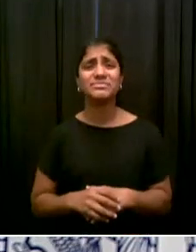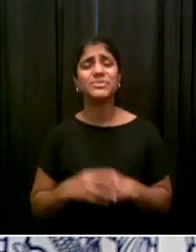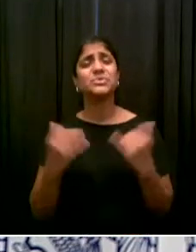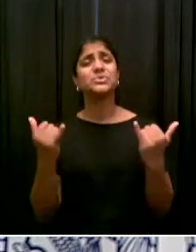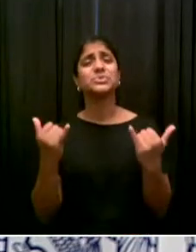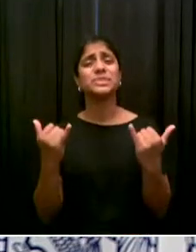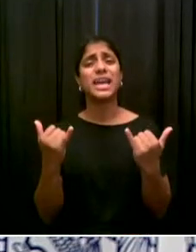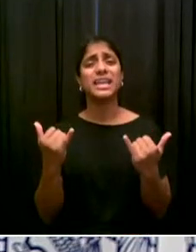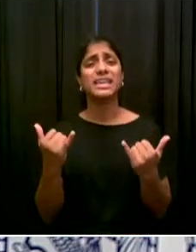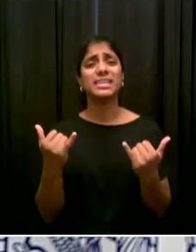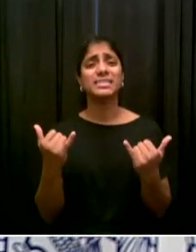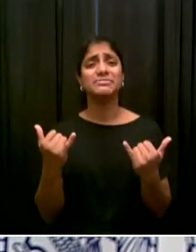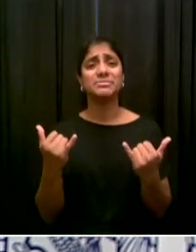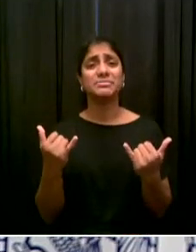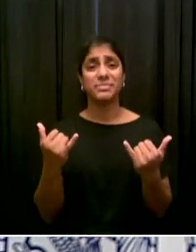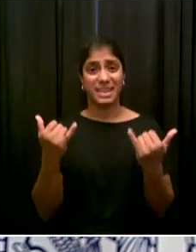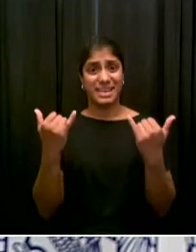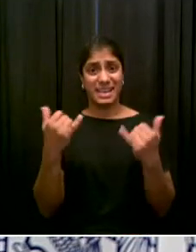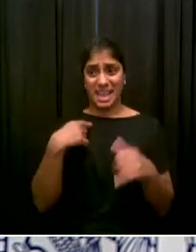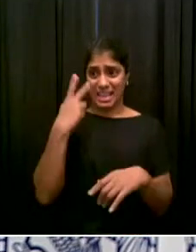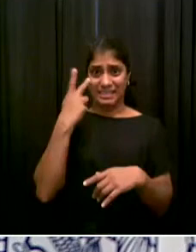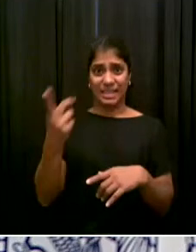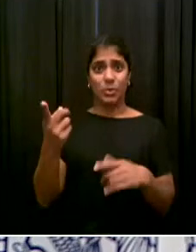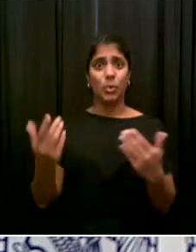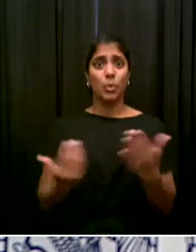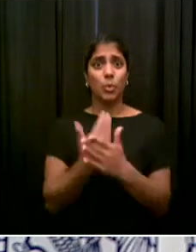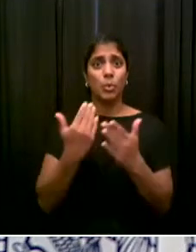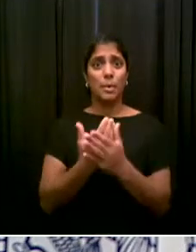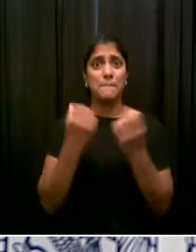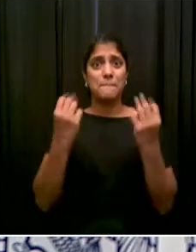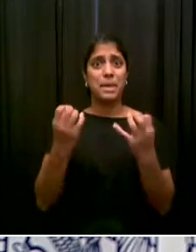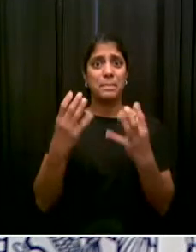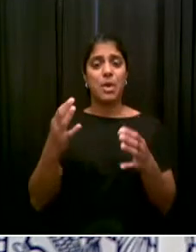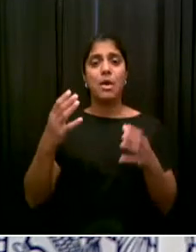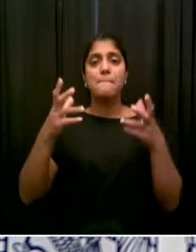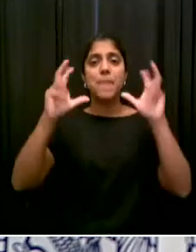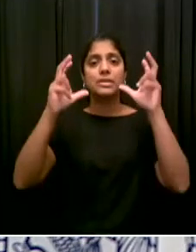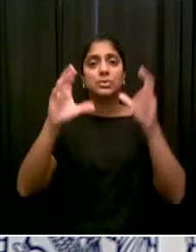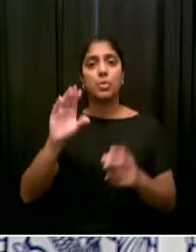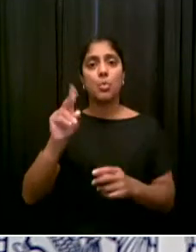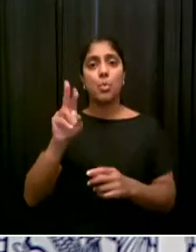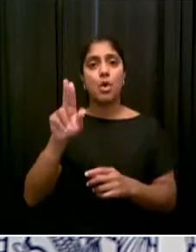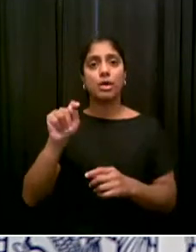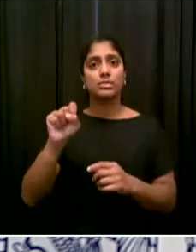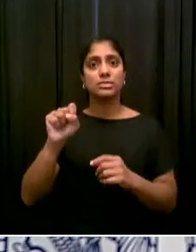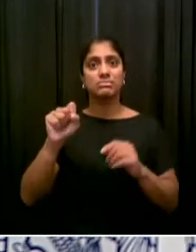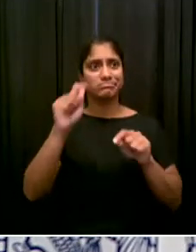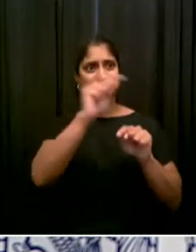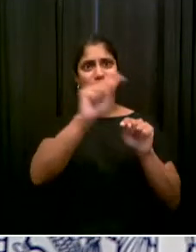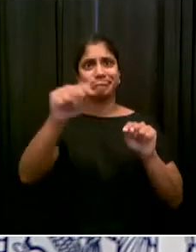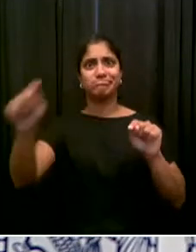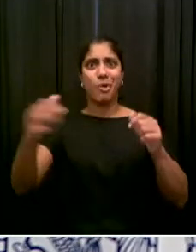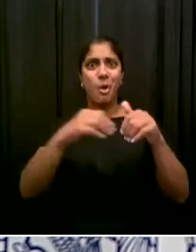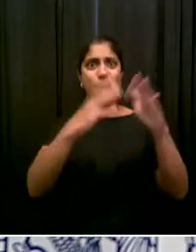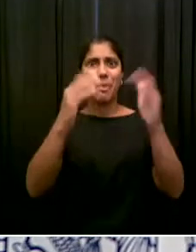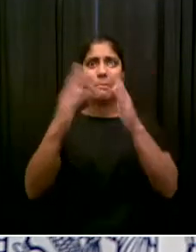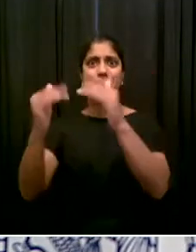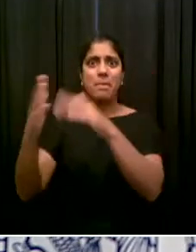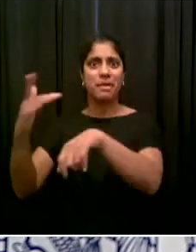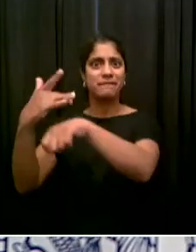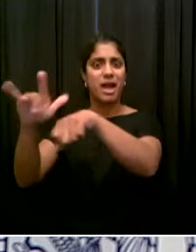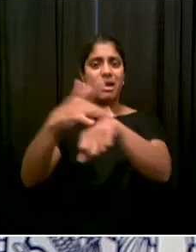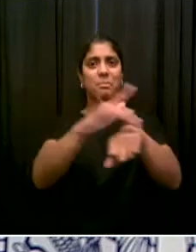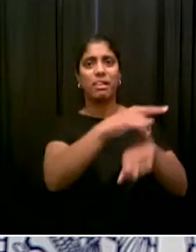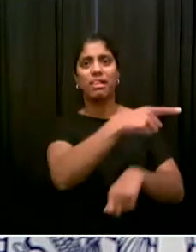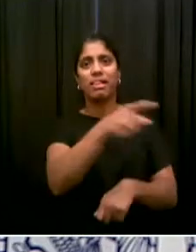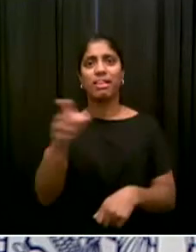lot more coming. I want you to hear from a couple of our elected leaders who really care and understand about youth and why we need to invest in